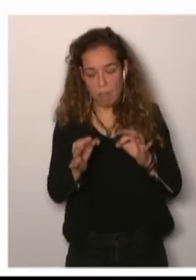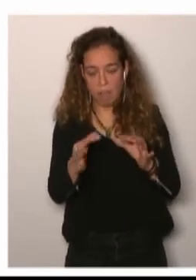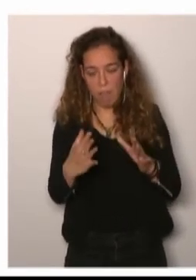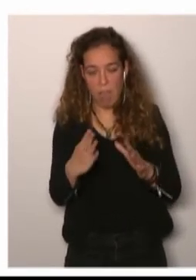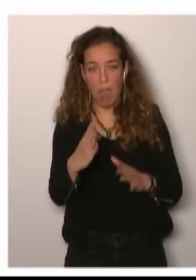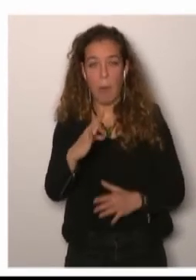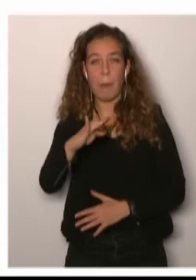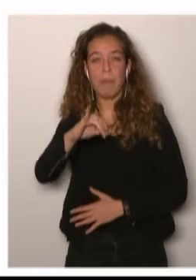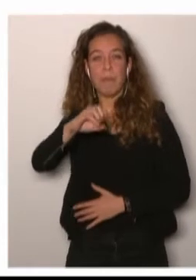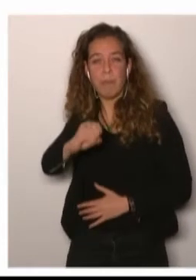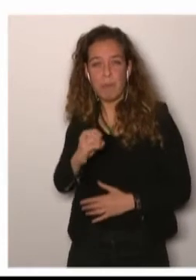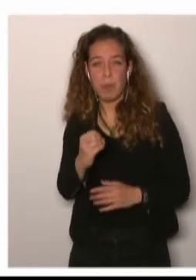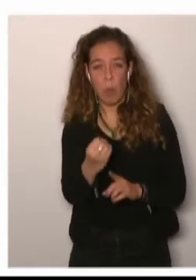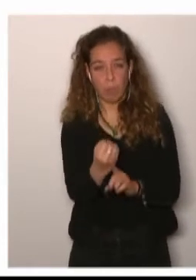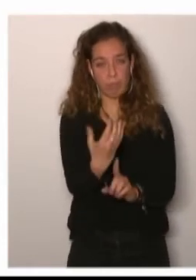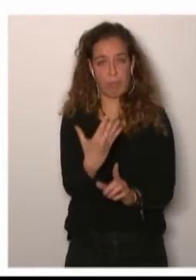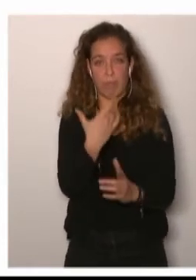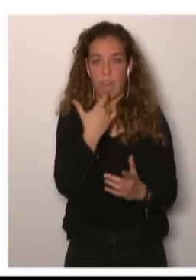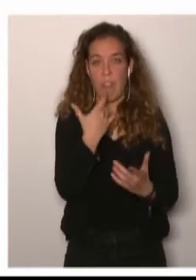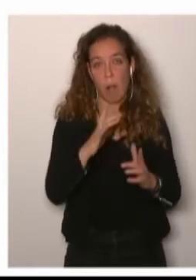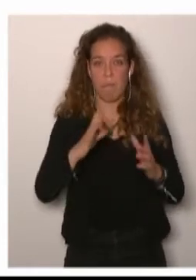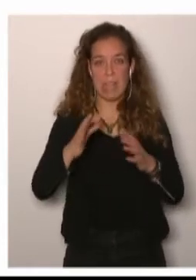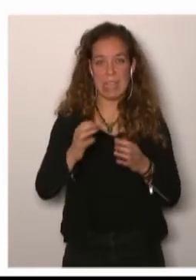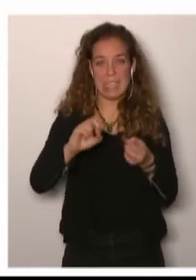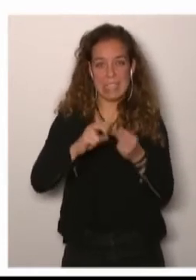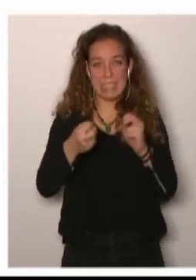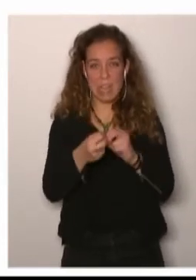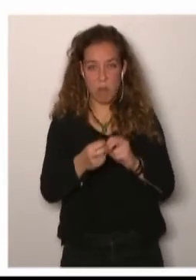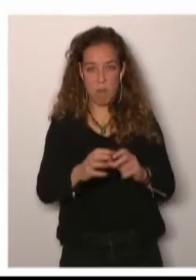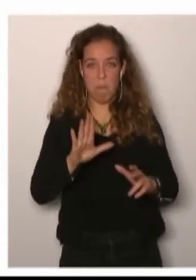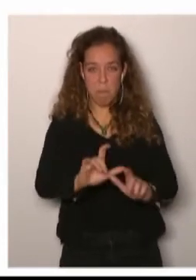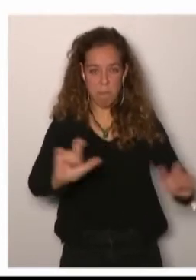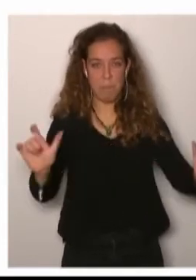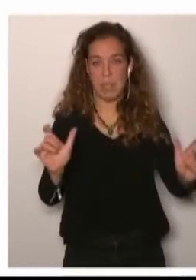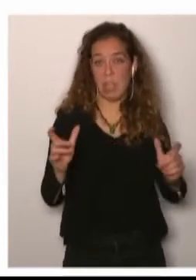importance to be worked on for pediatric